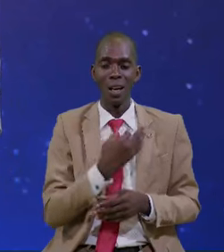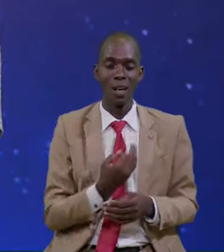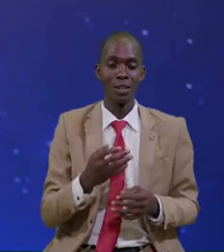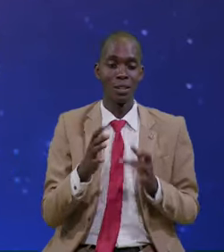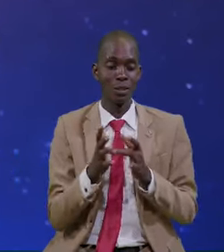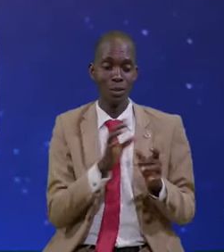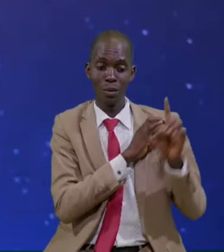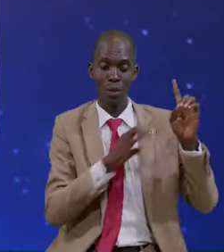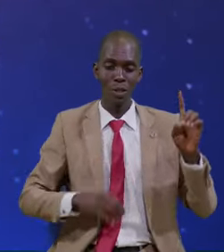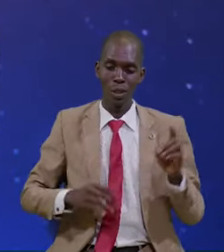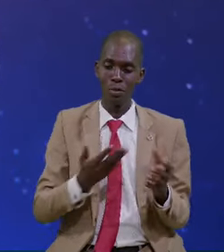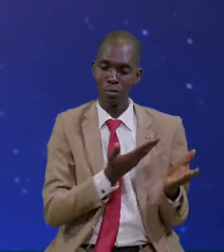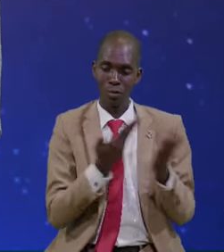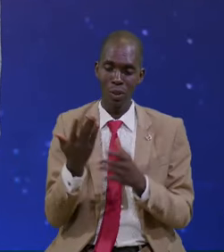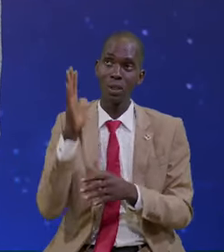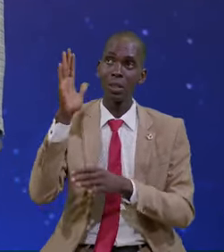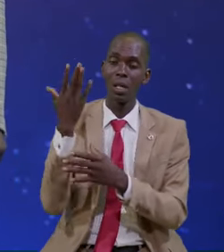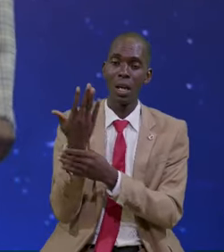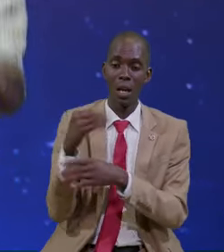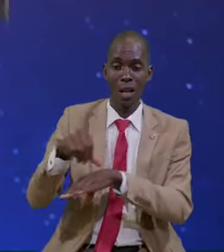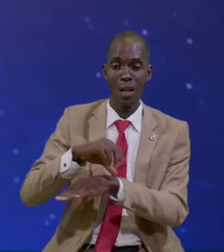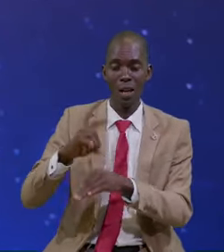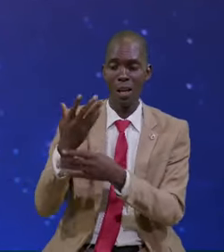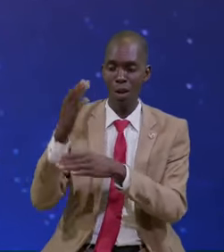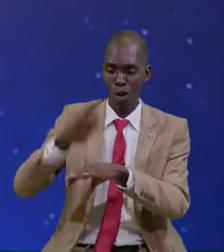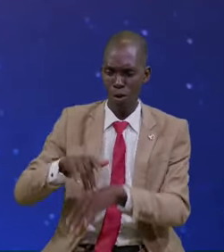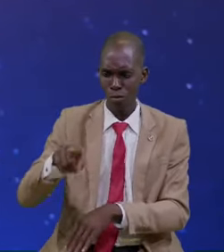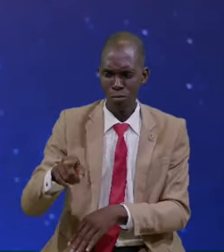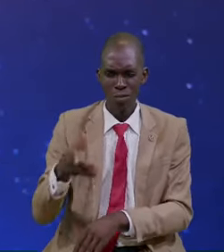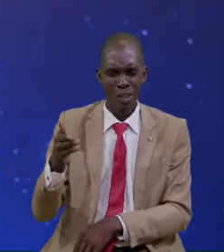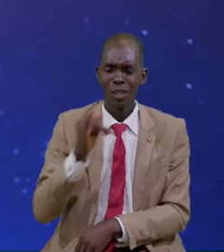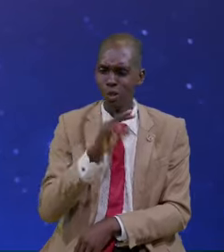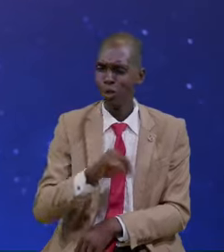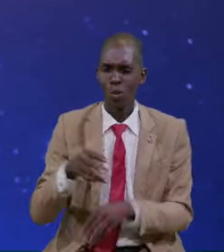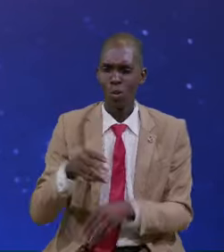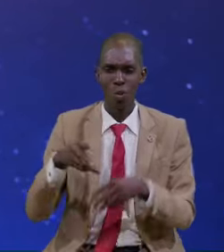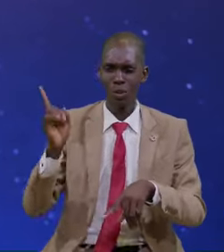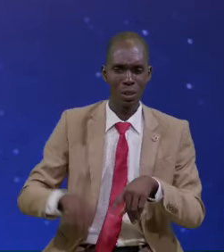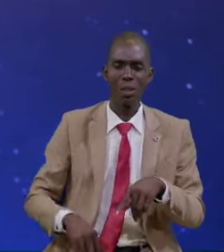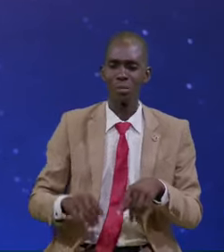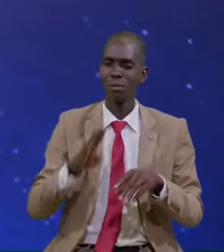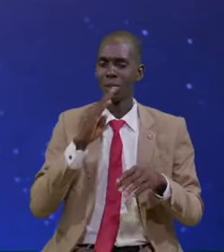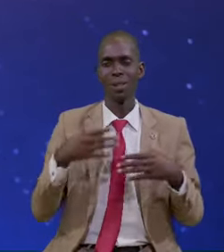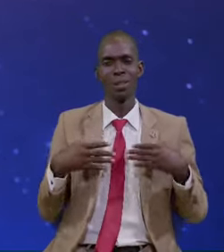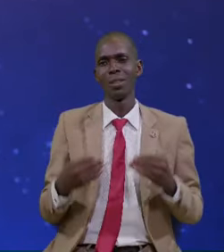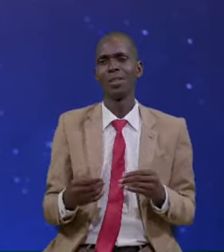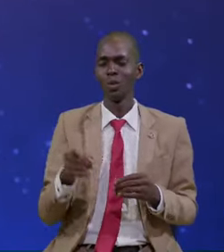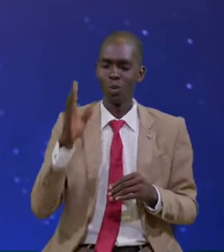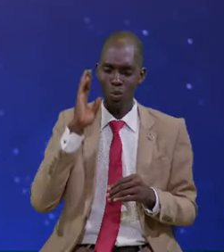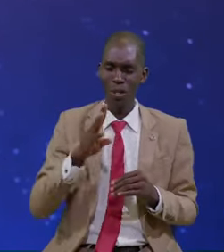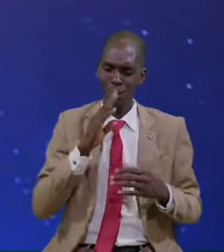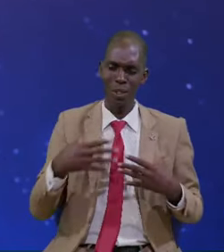you. There's no way you will not get healing. You'll be healed